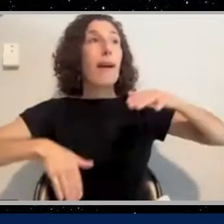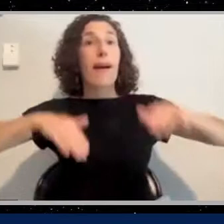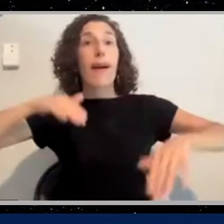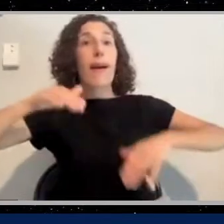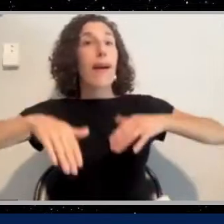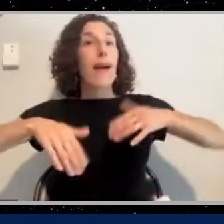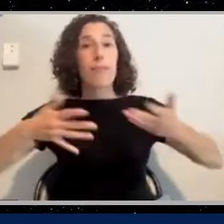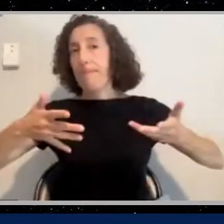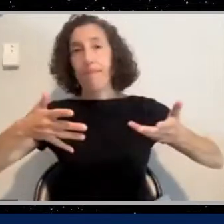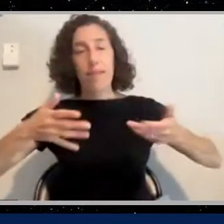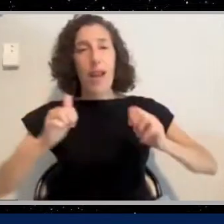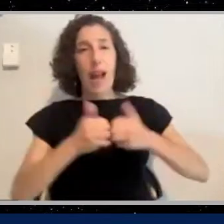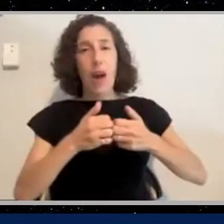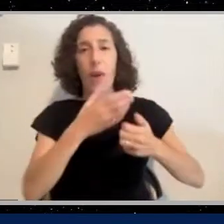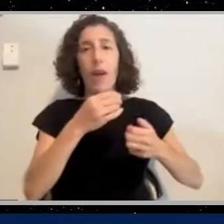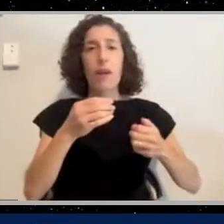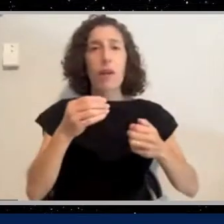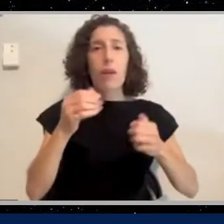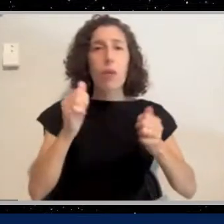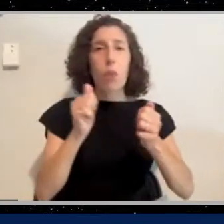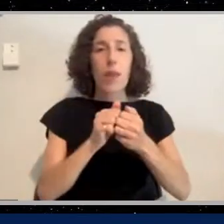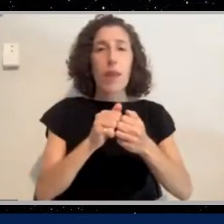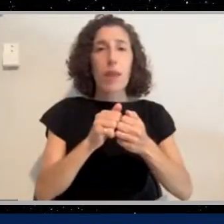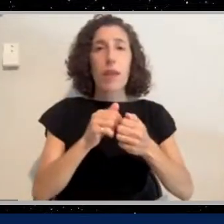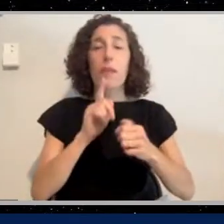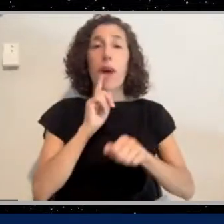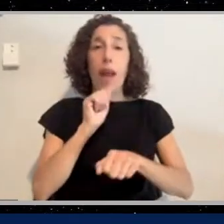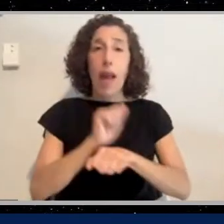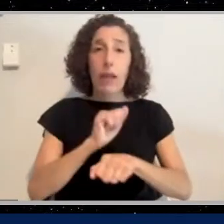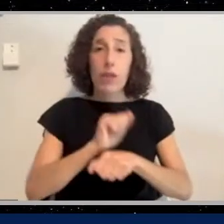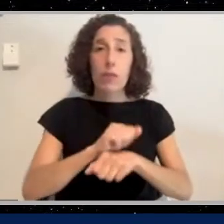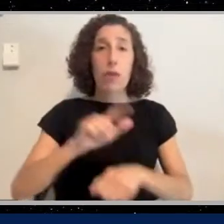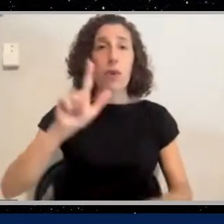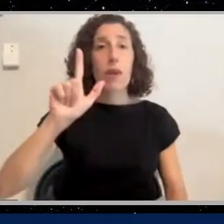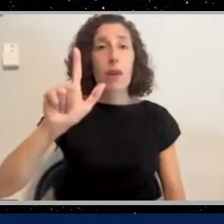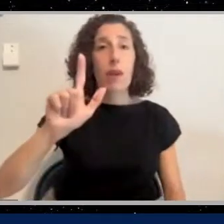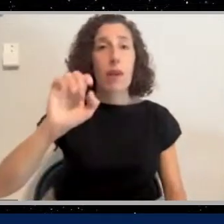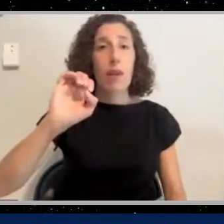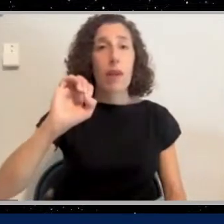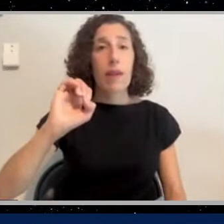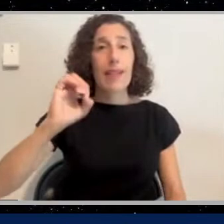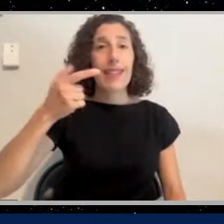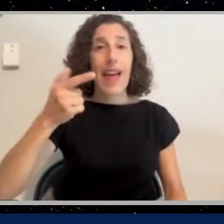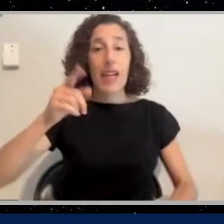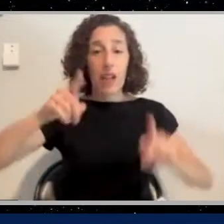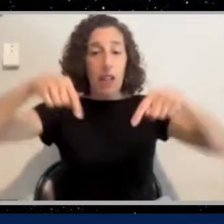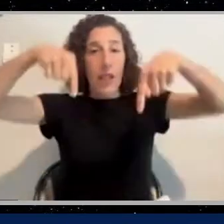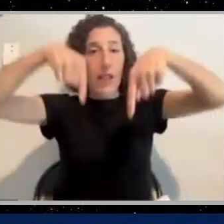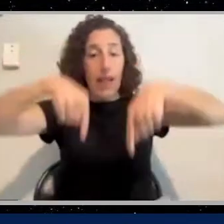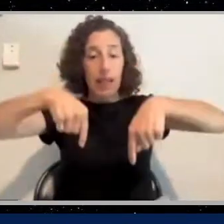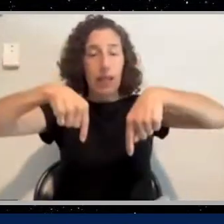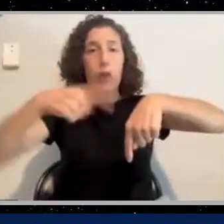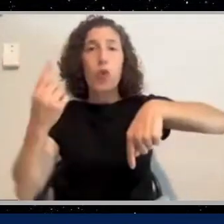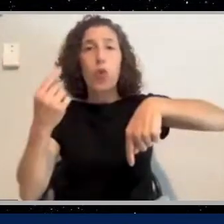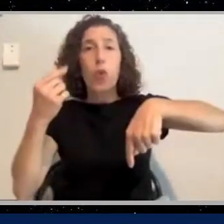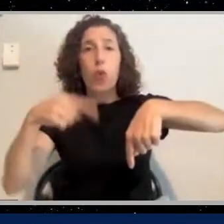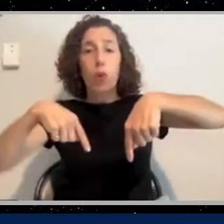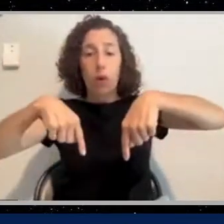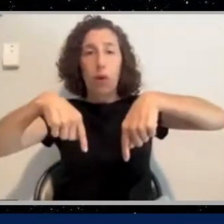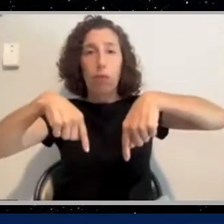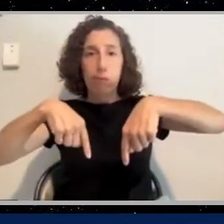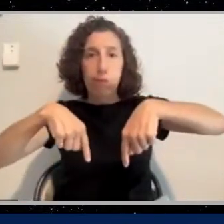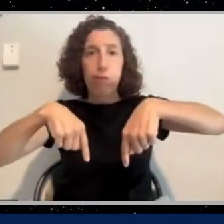to do with my legs. And I believe there's a photo of me with the knees bent experiment. And basically it